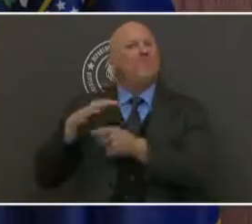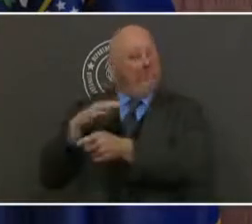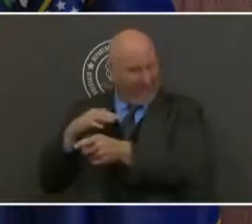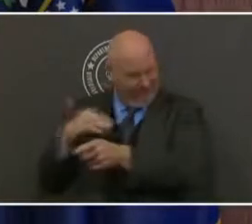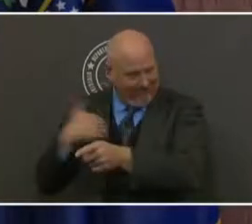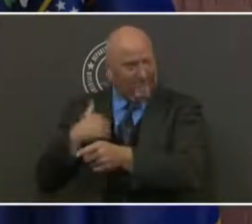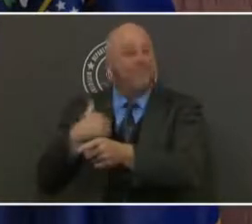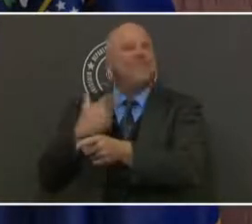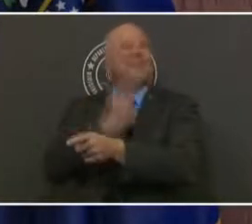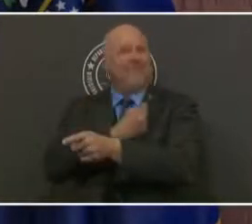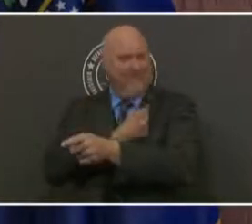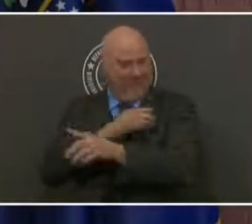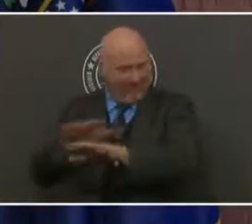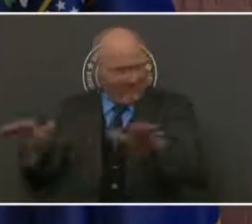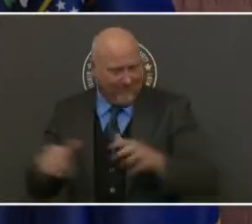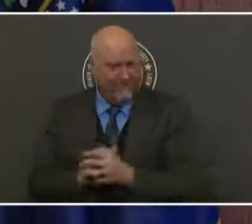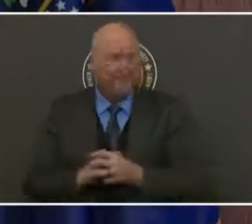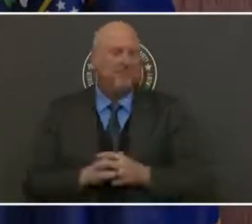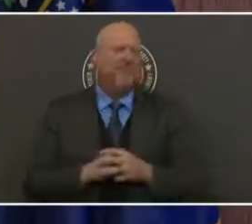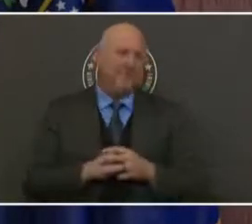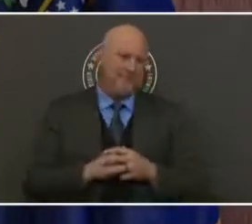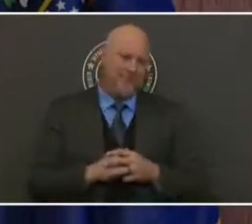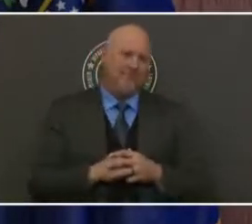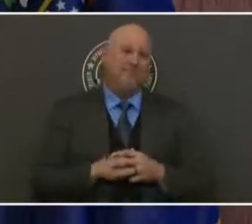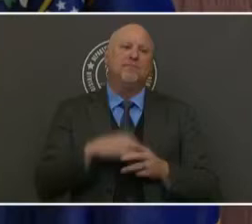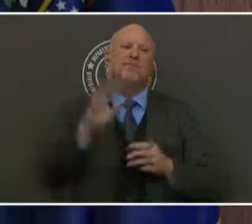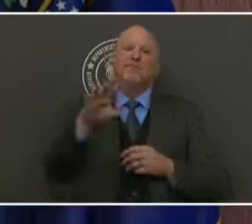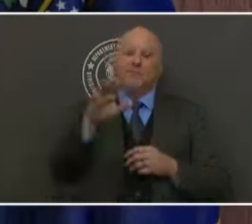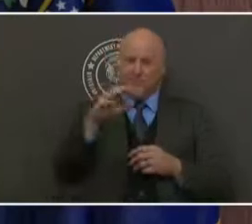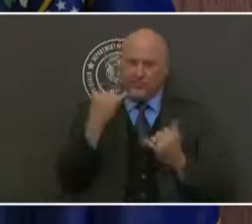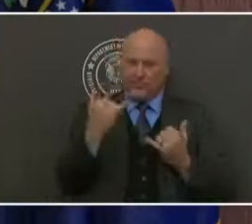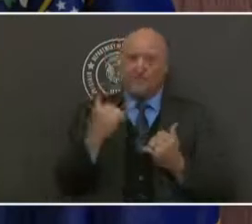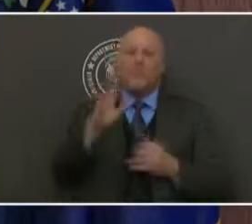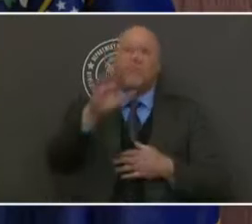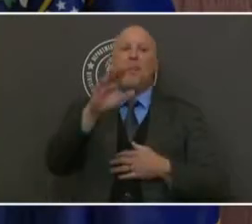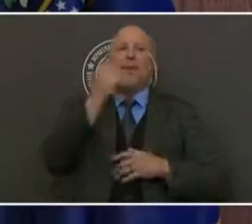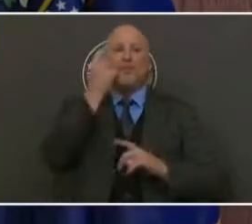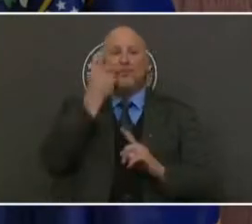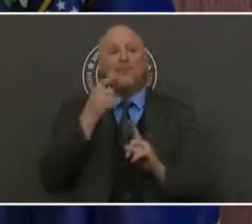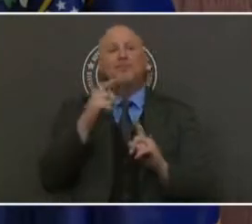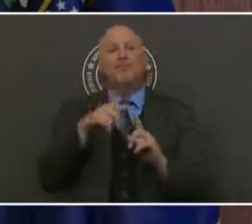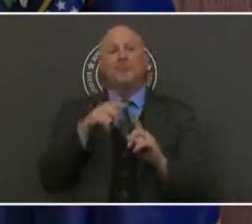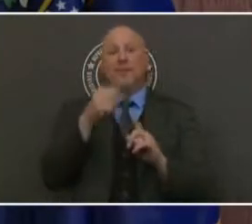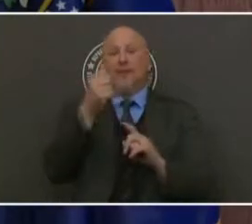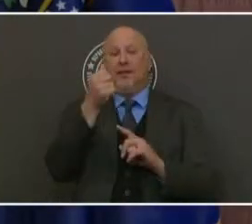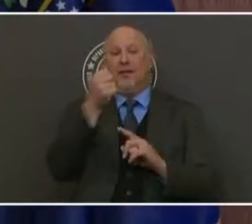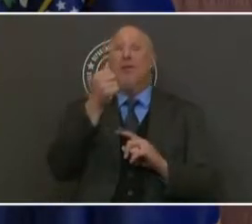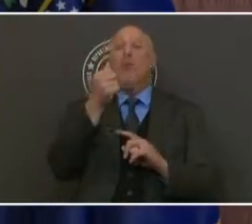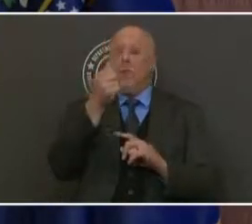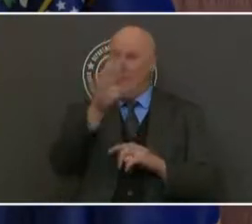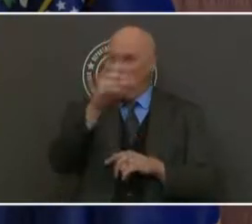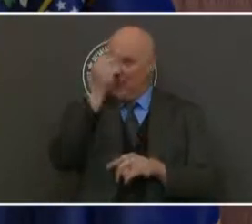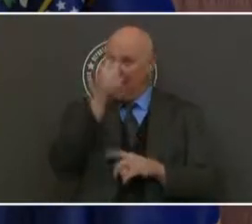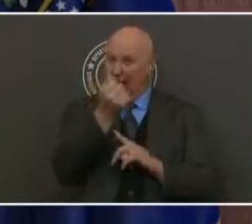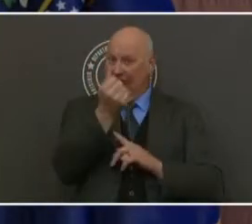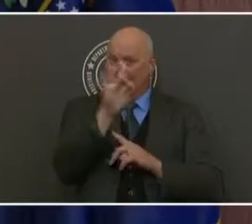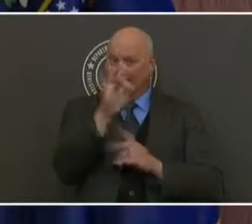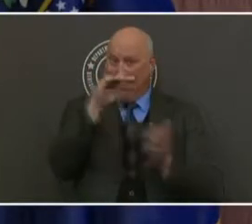85,800. Sorry, that first number, again, 6,900 Asians had received at least one dose on March 4th. Now